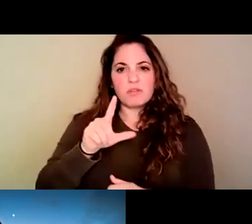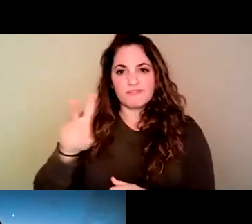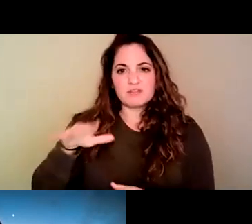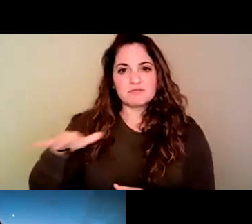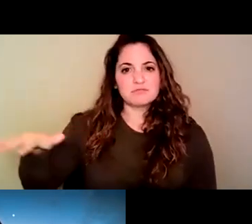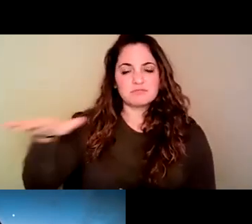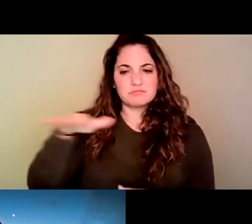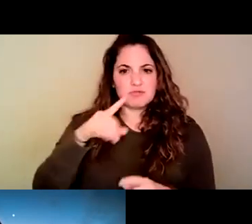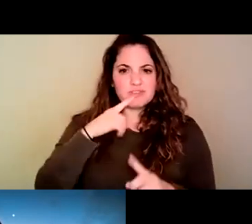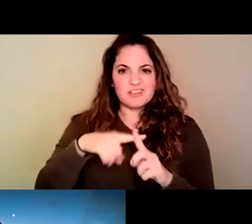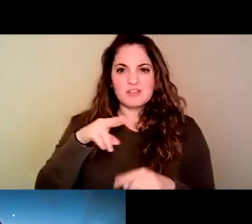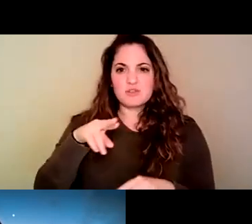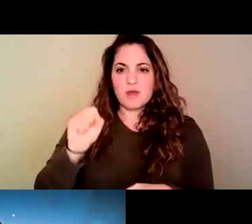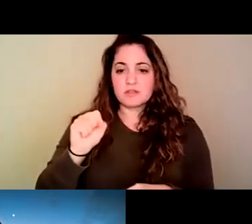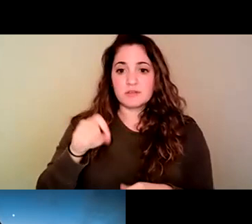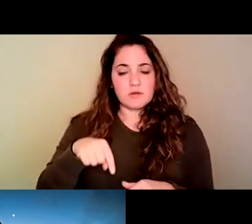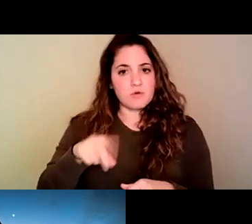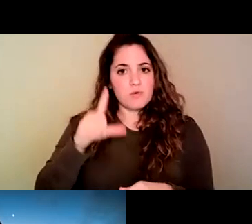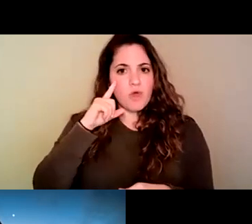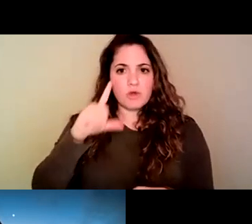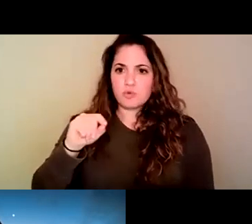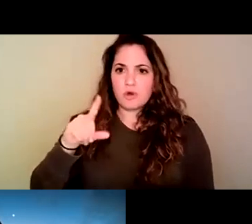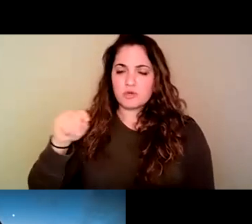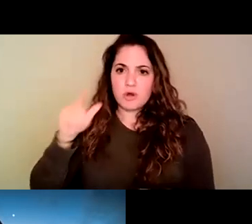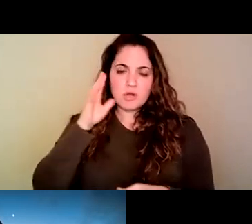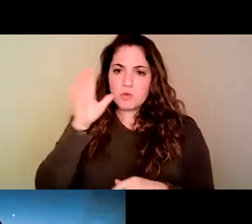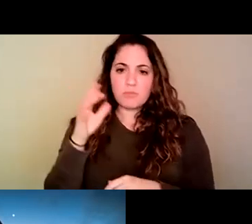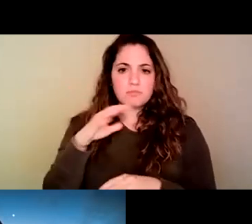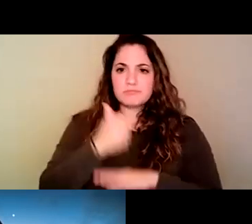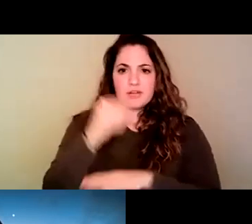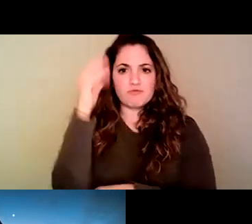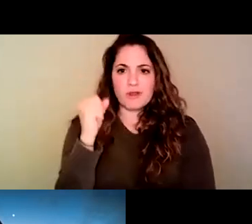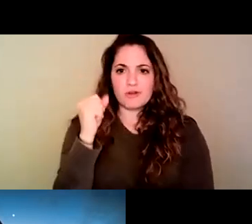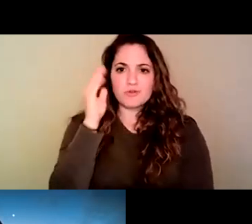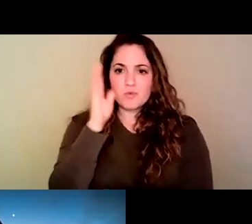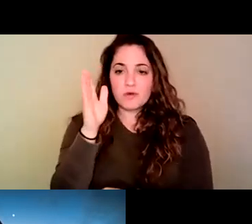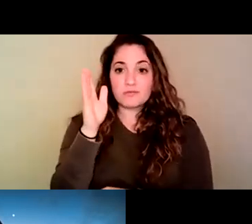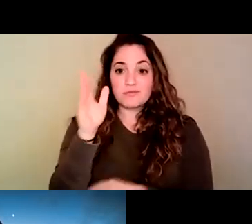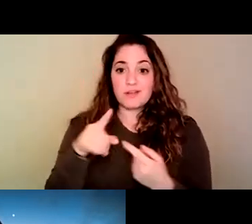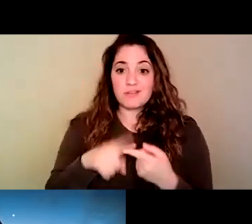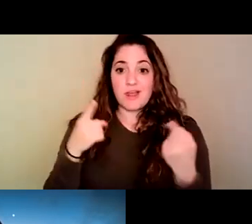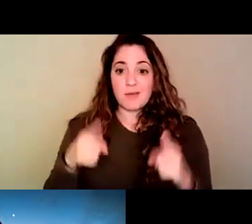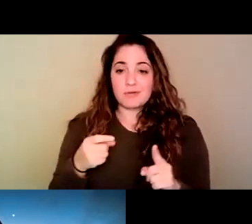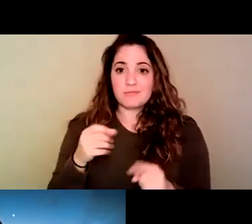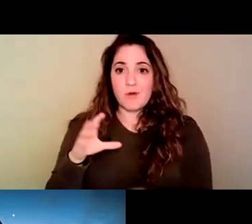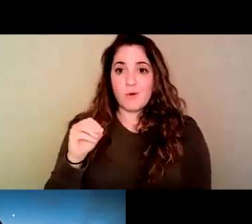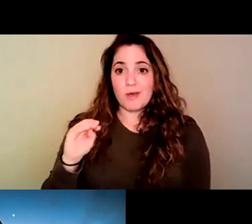country. This was going to be a great year, record setting. And then OMG.